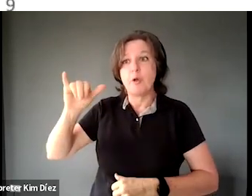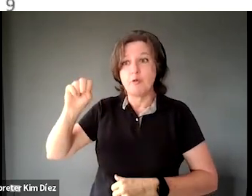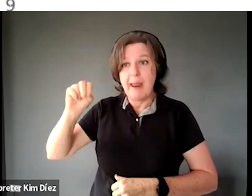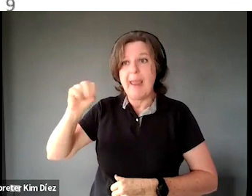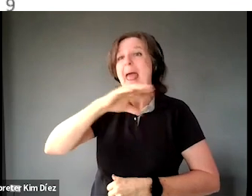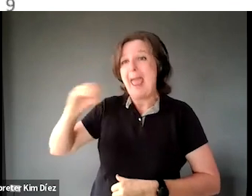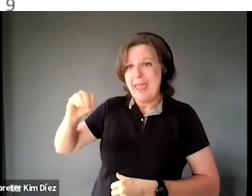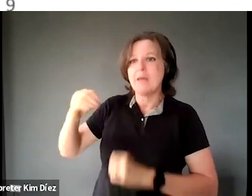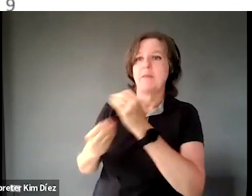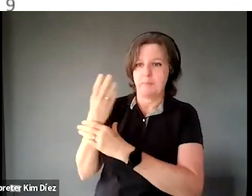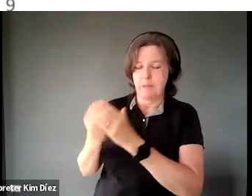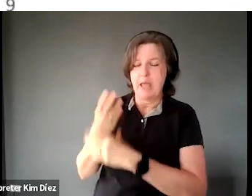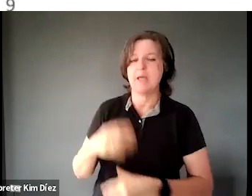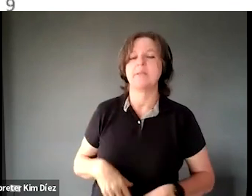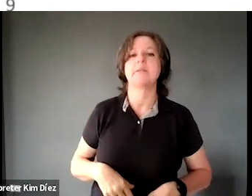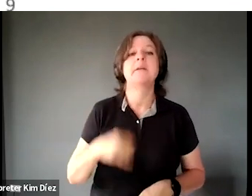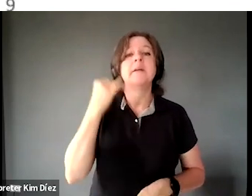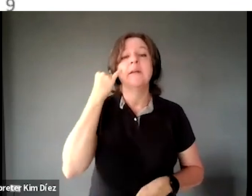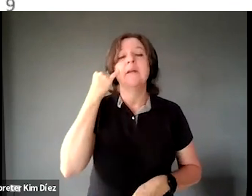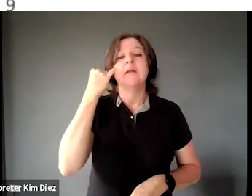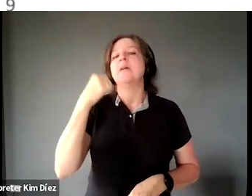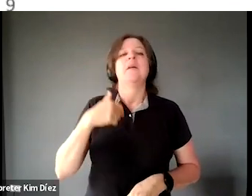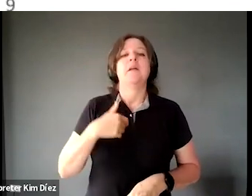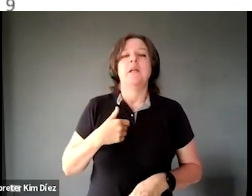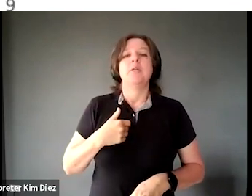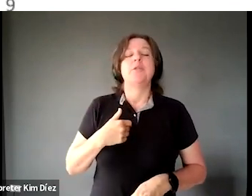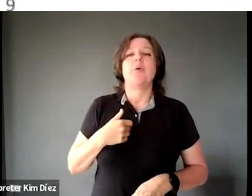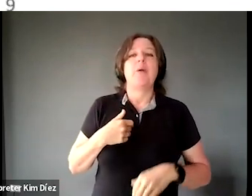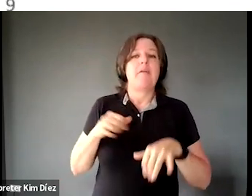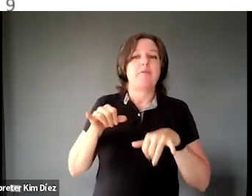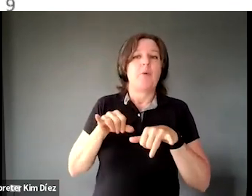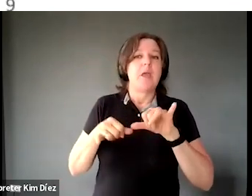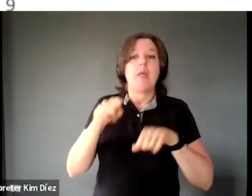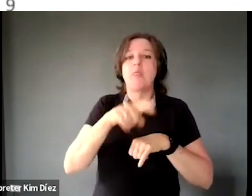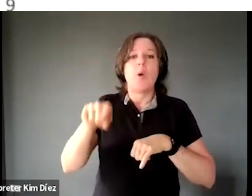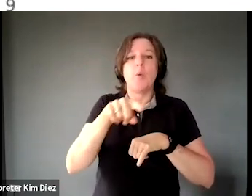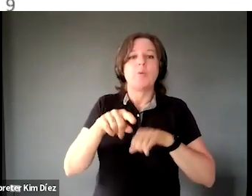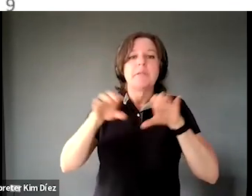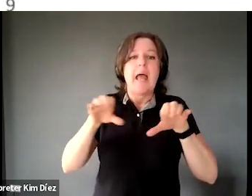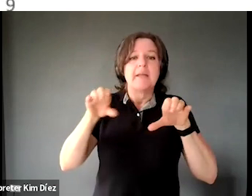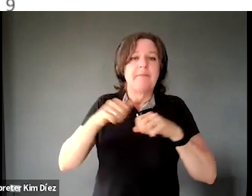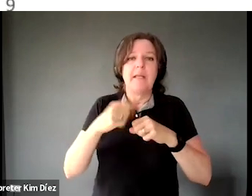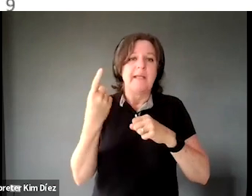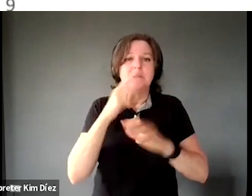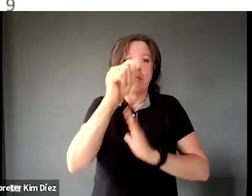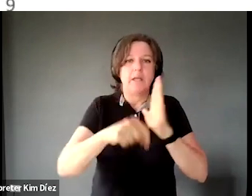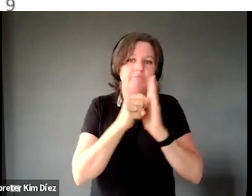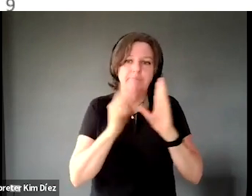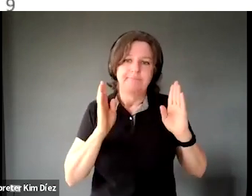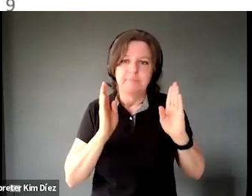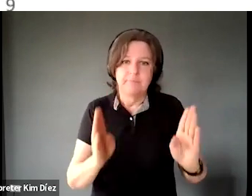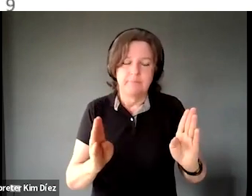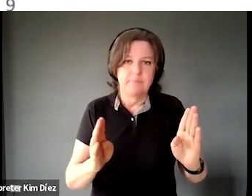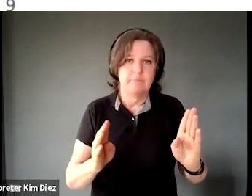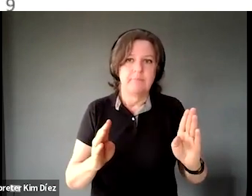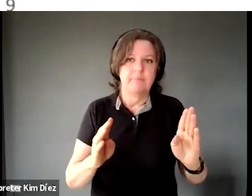level and at the plant level. Because, for example, if we schedule our agricultural